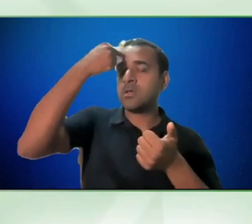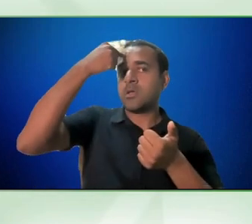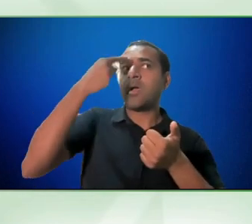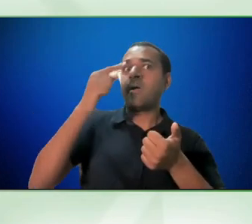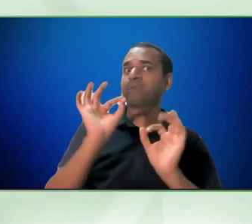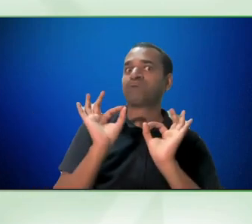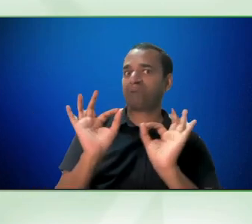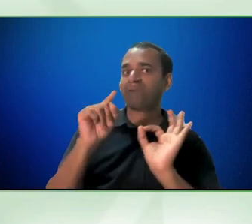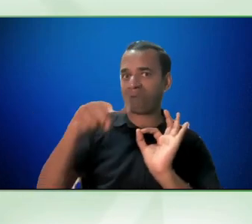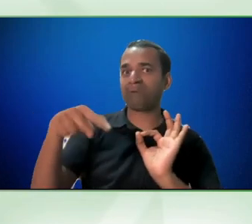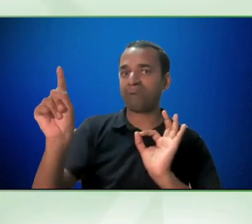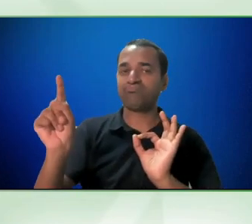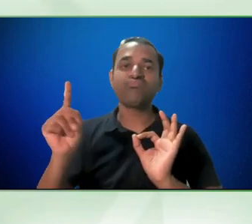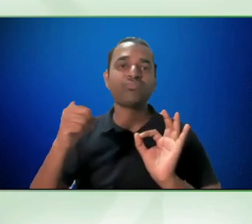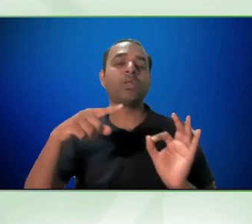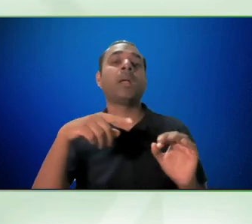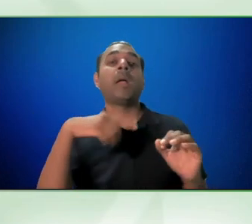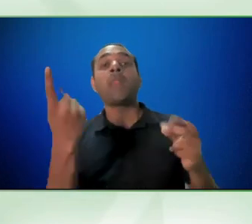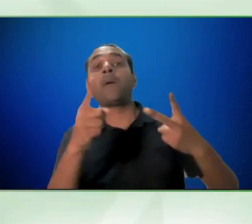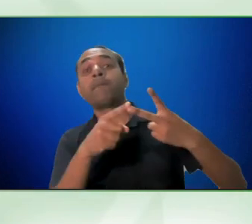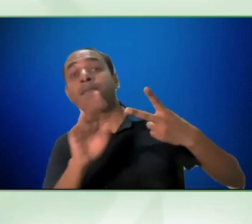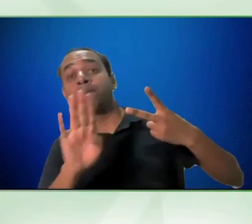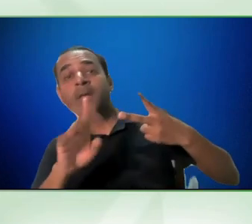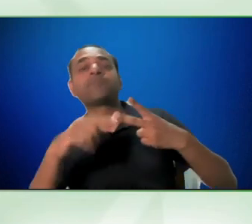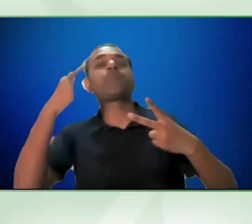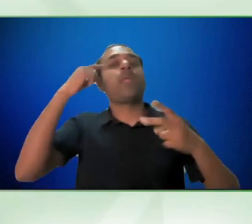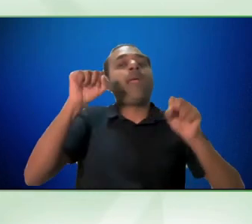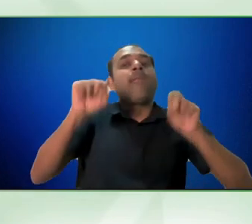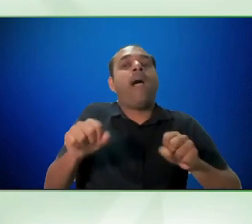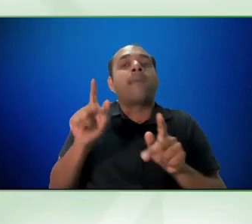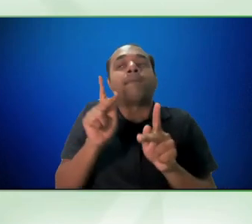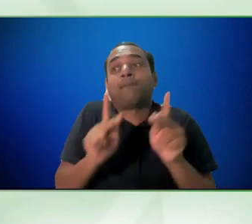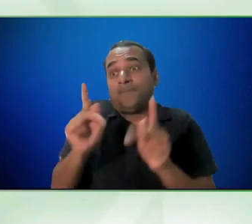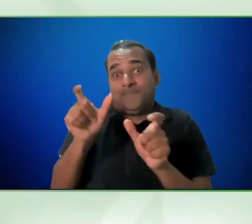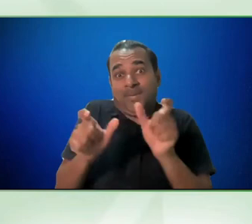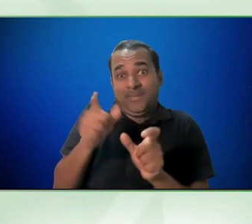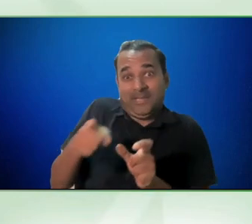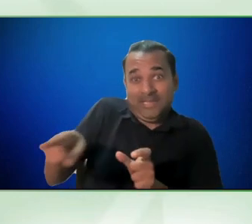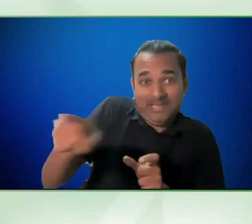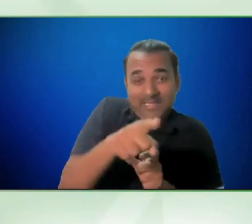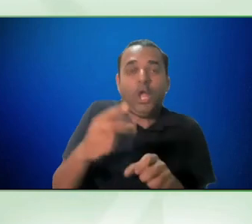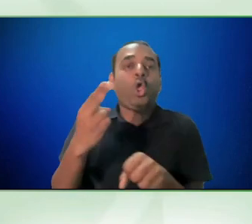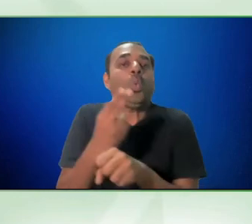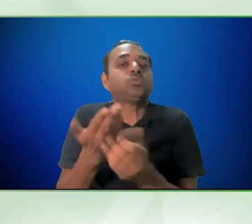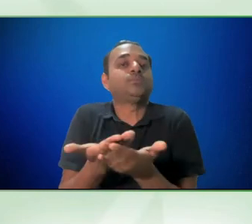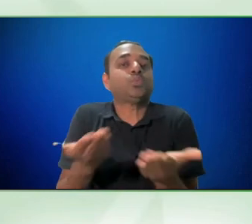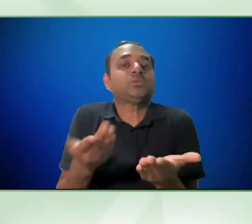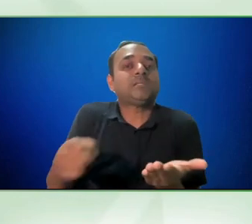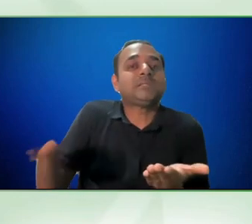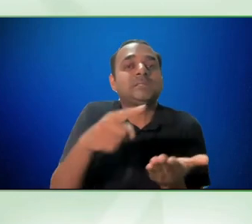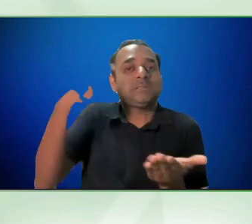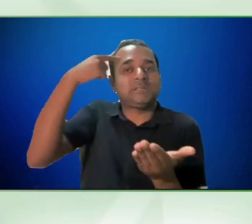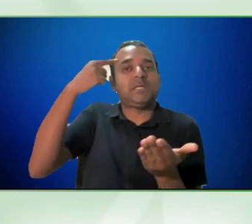banks who are looking to take that next step in accessibility to understand how to do it and to seamlessly integrate accessibility into what they're doing.